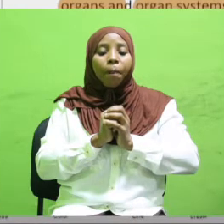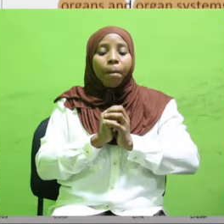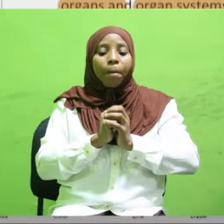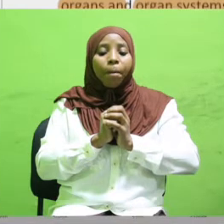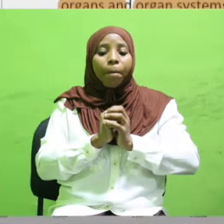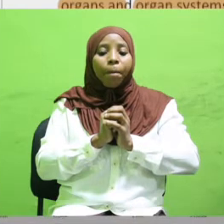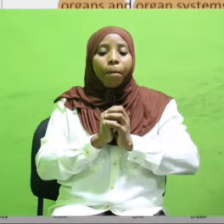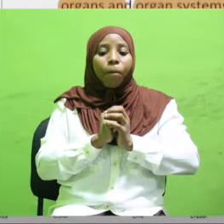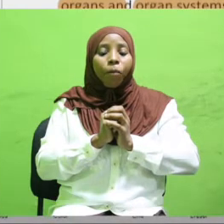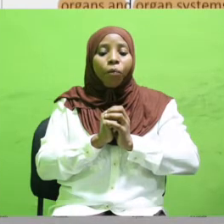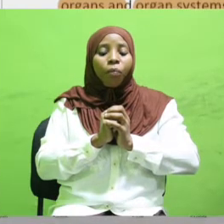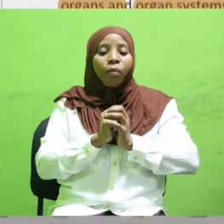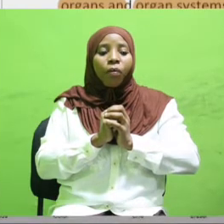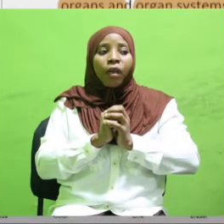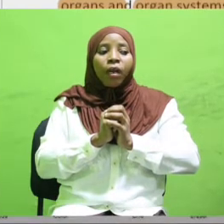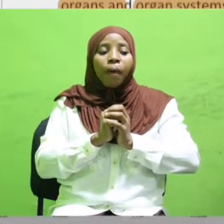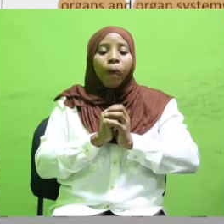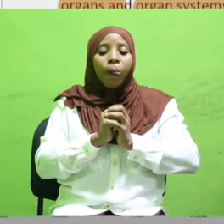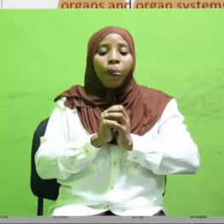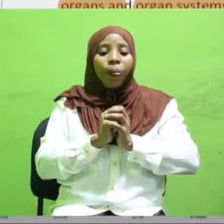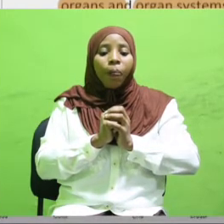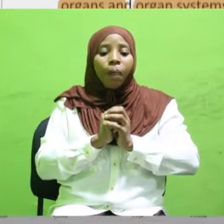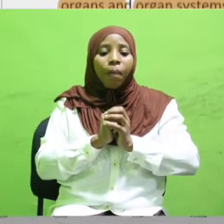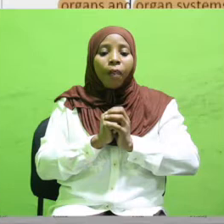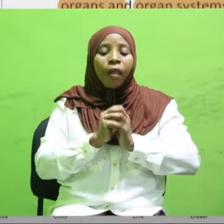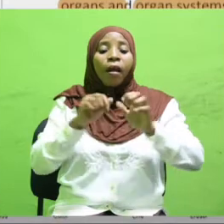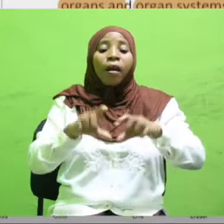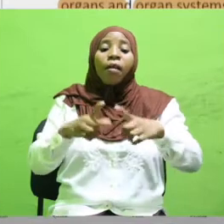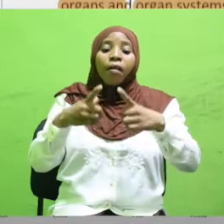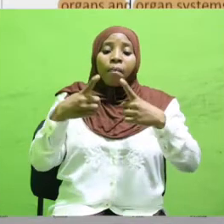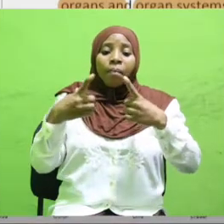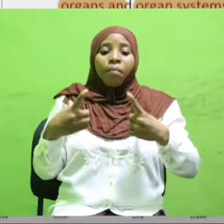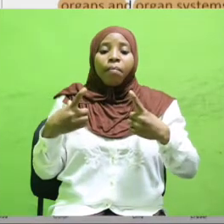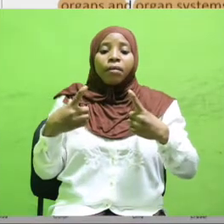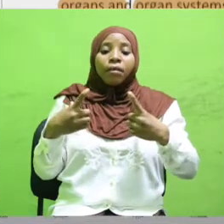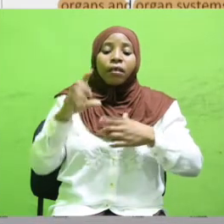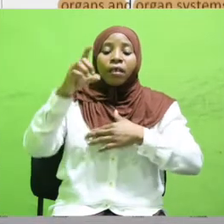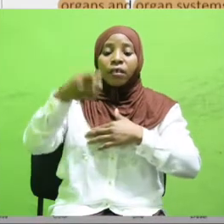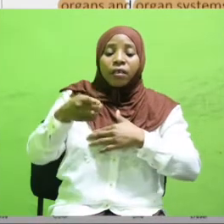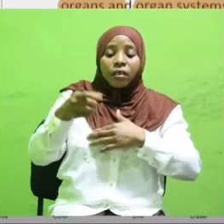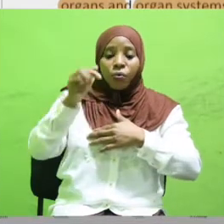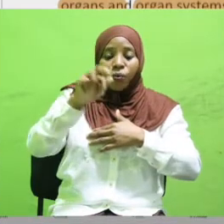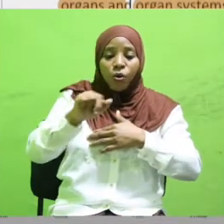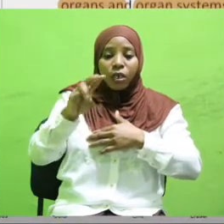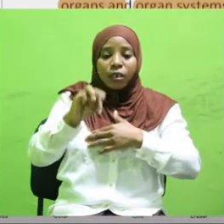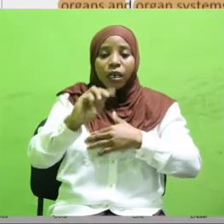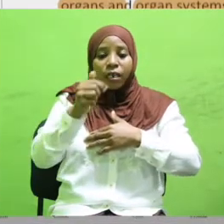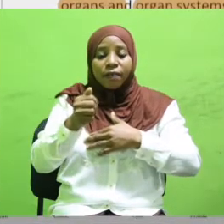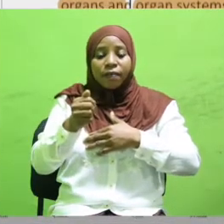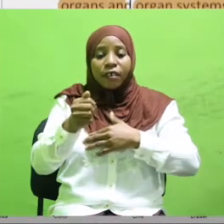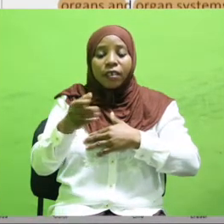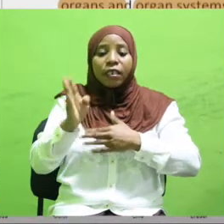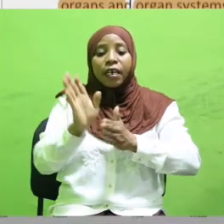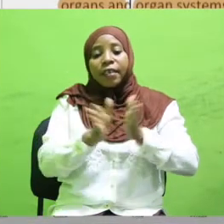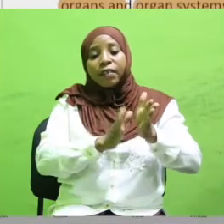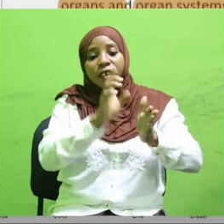But we all know that the real form of a yeast is just a single cell body. So it's a